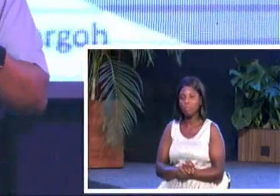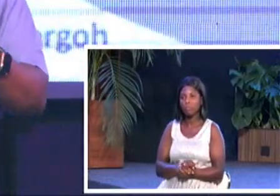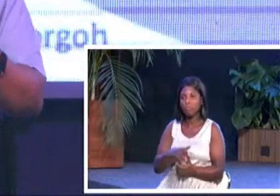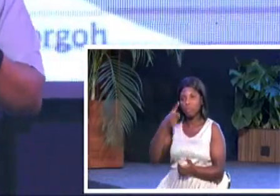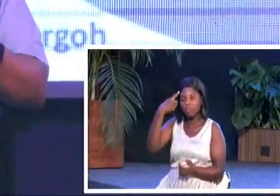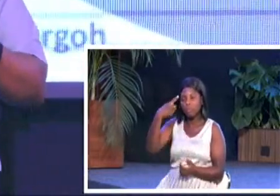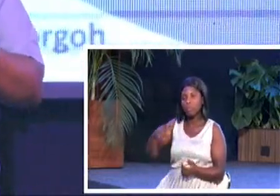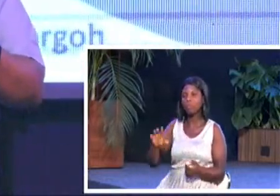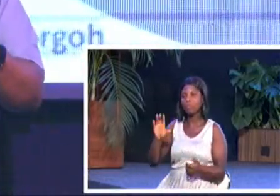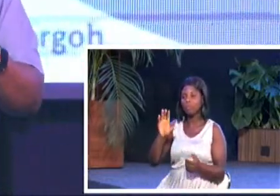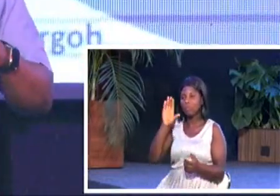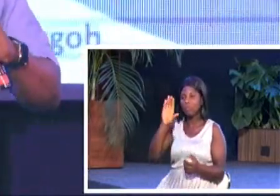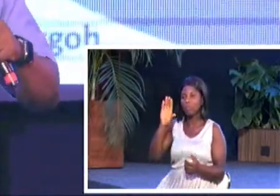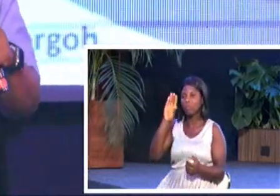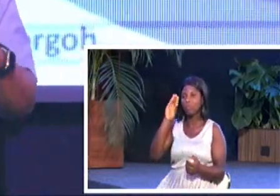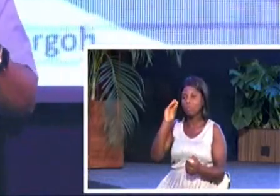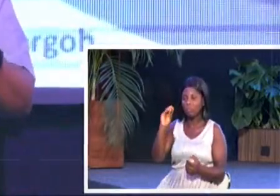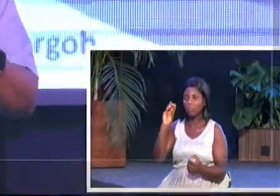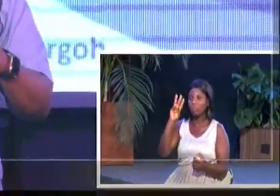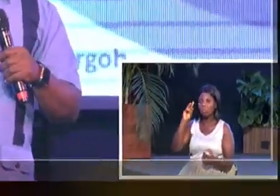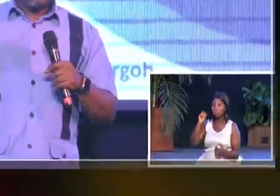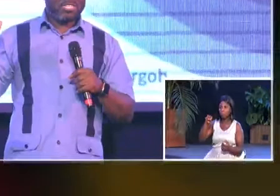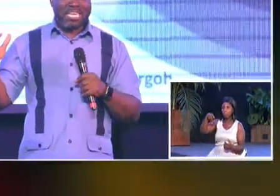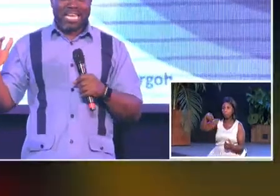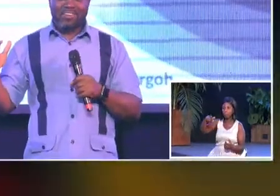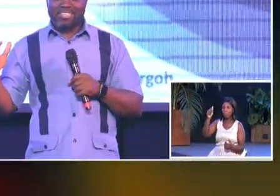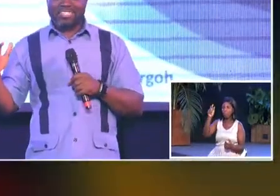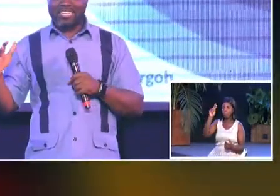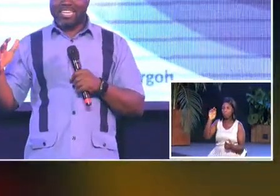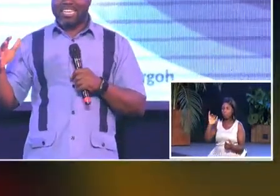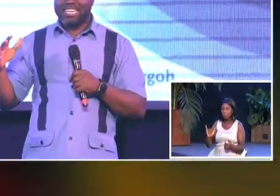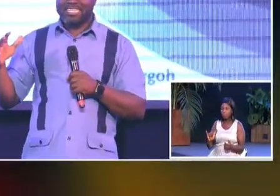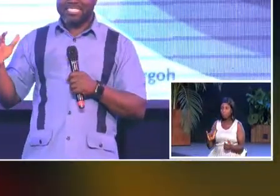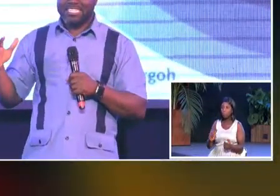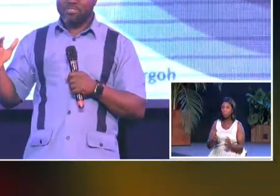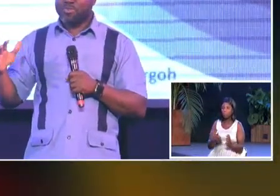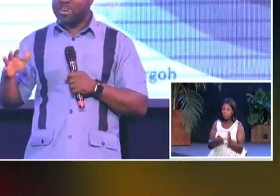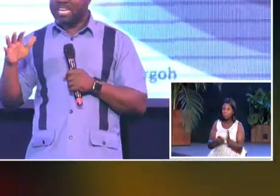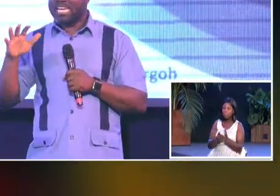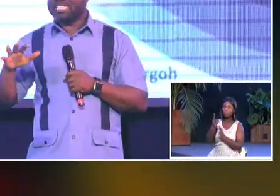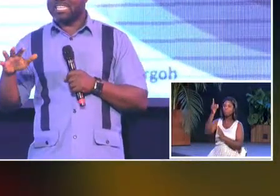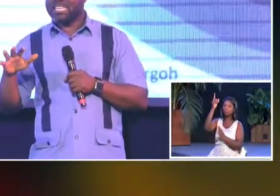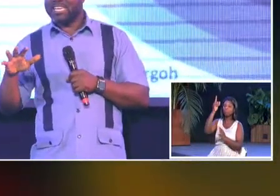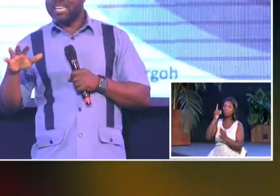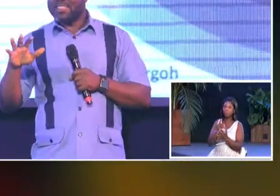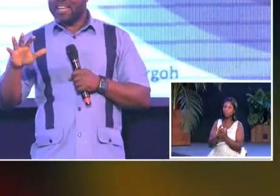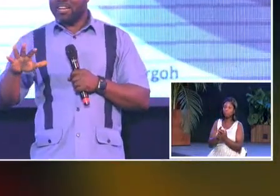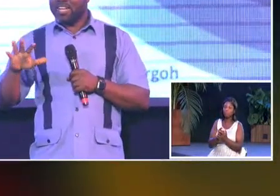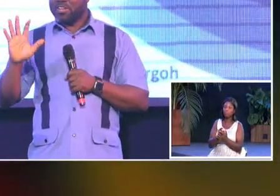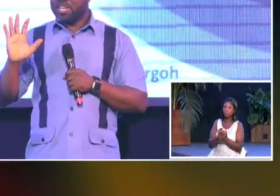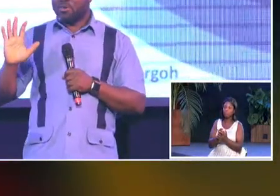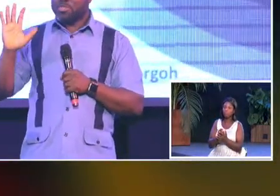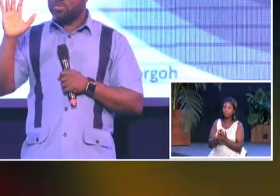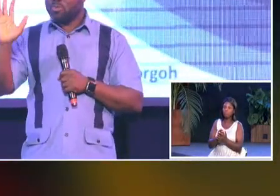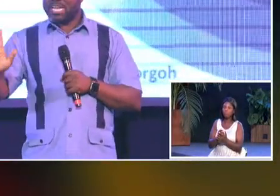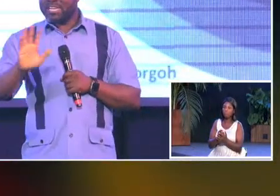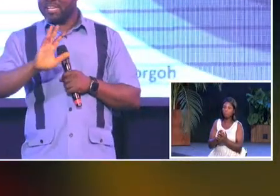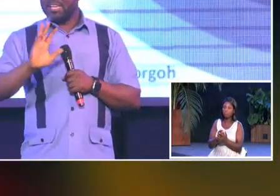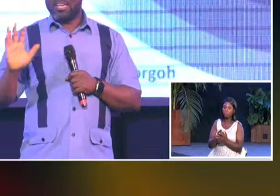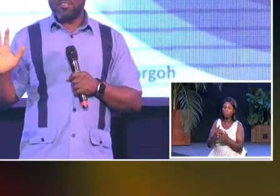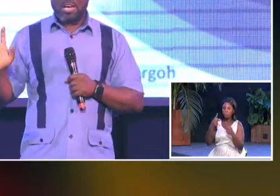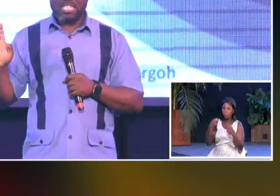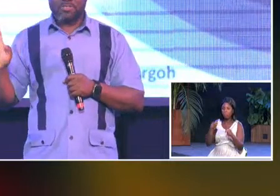to incentivize them with some huge, you know, salaries and incentives before they can stay. Now, they want to